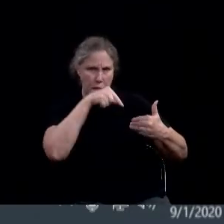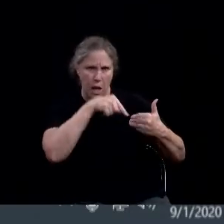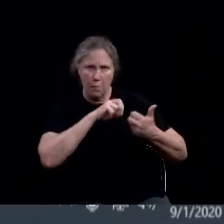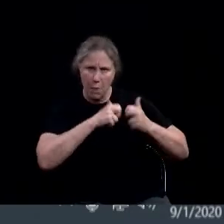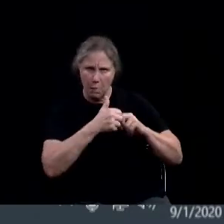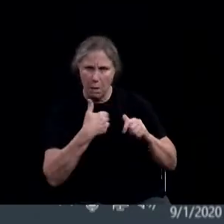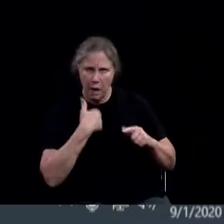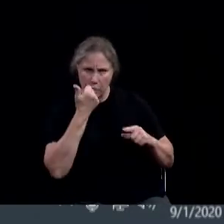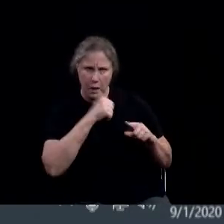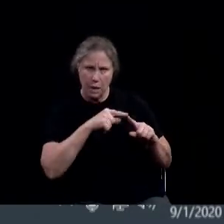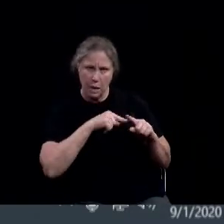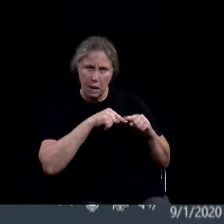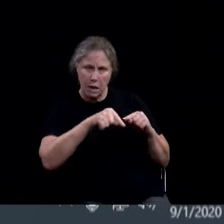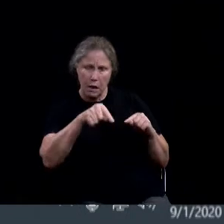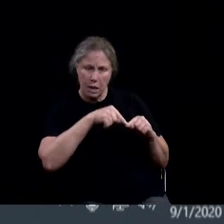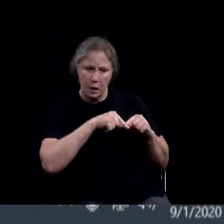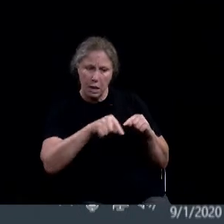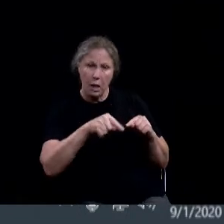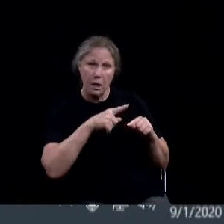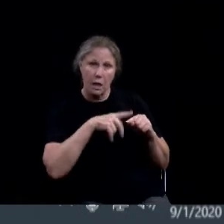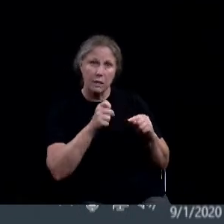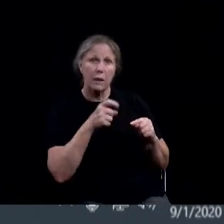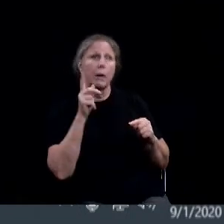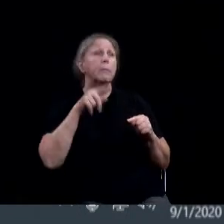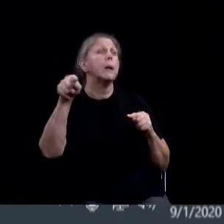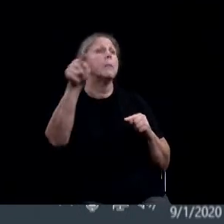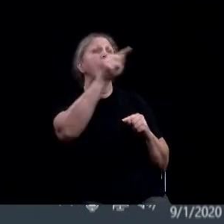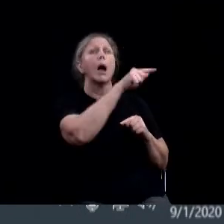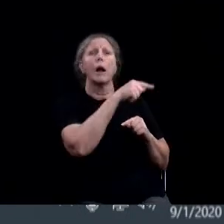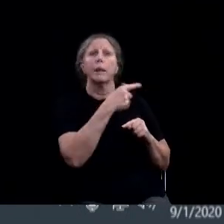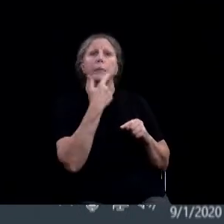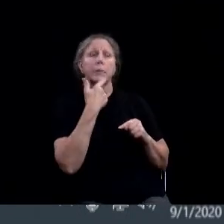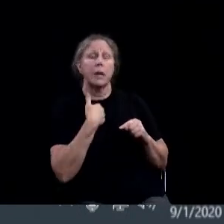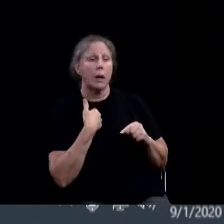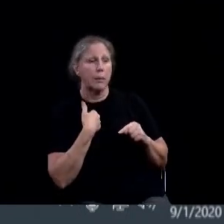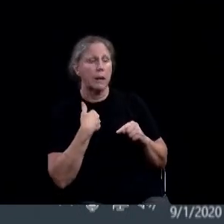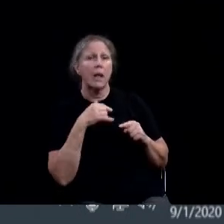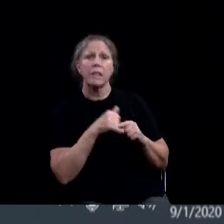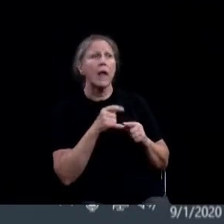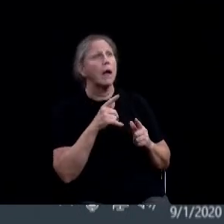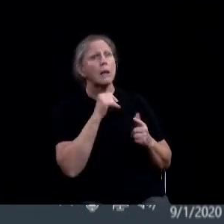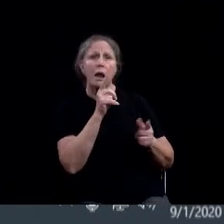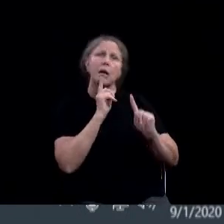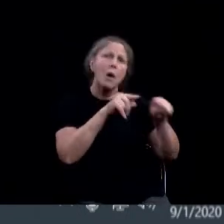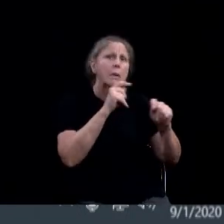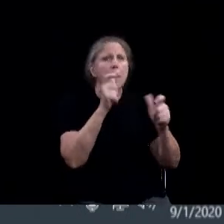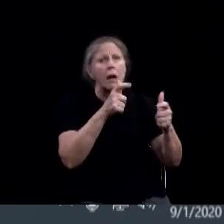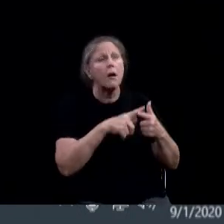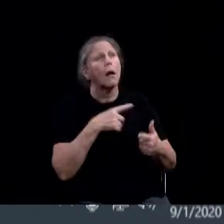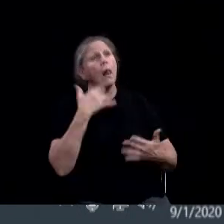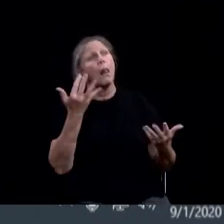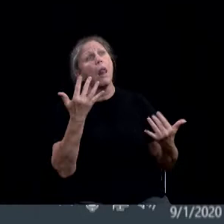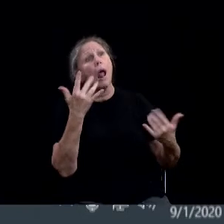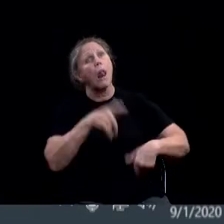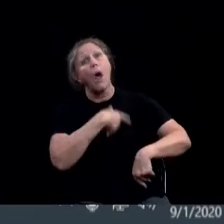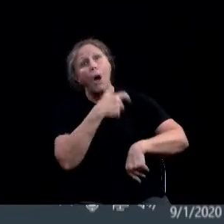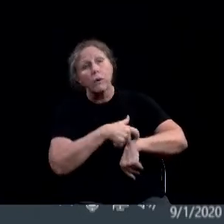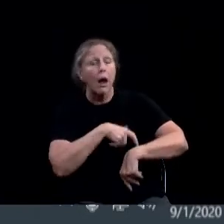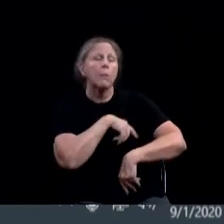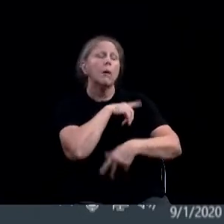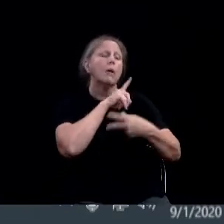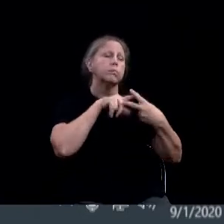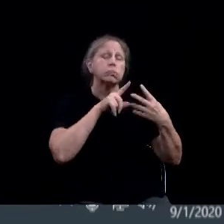get from citizens is, they didn't respond quickly enough, or that's been outstanding for a long time. And that's going to be a completely different report, I'm